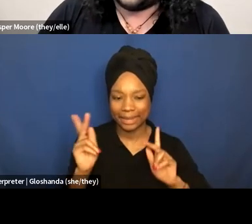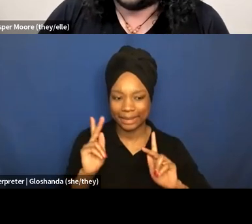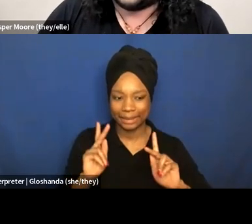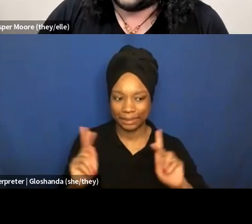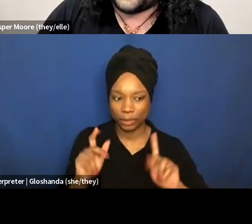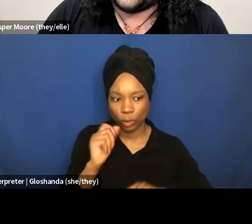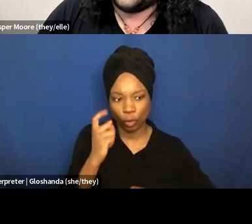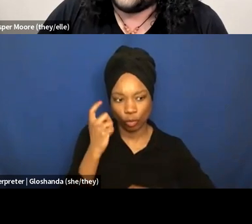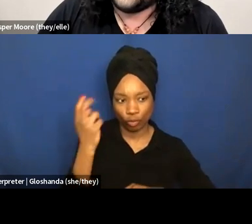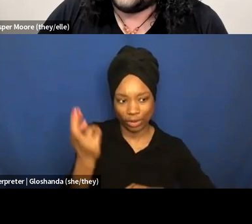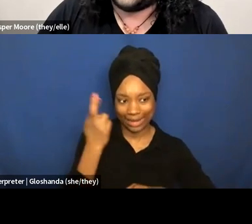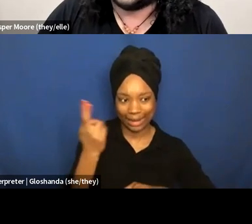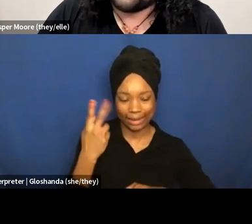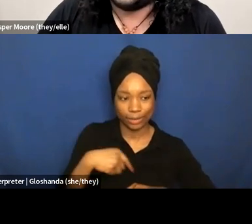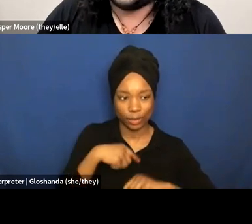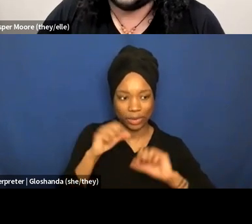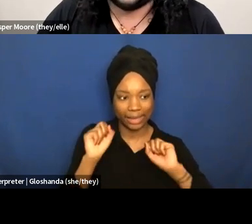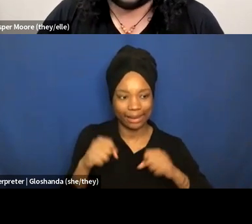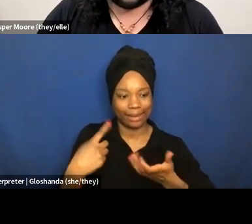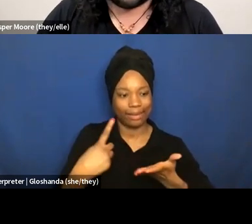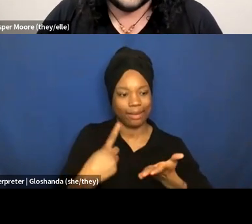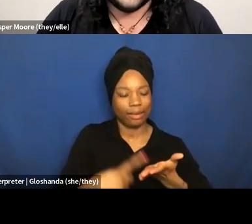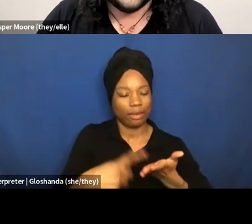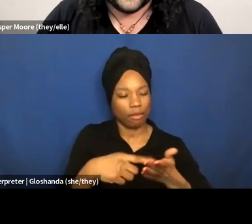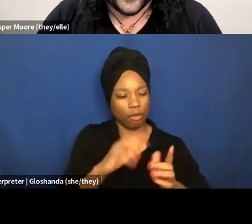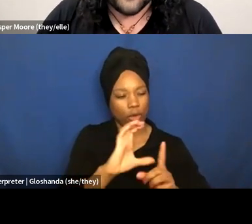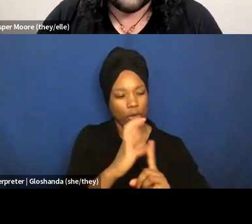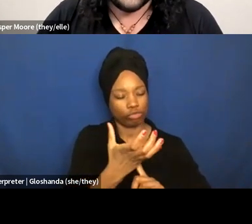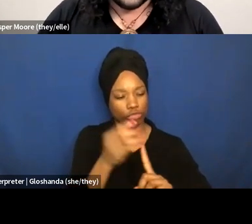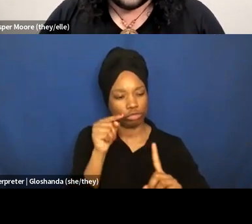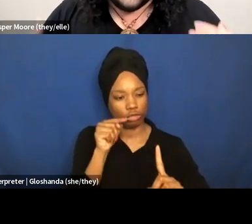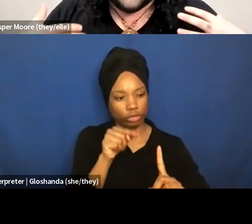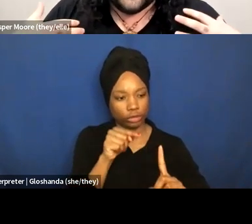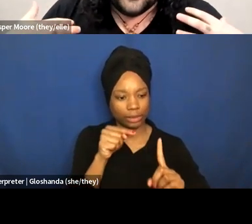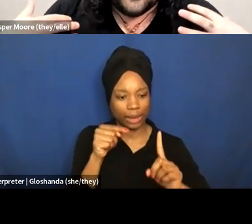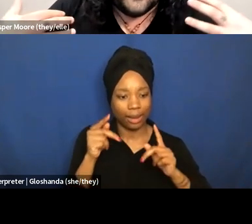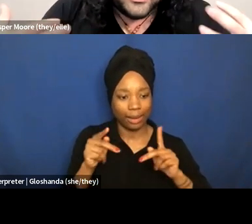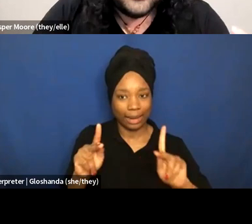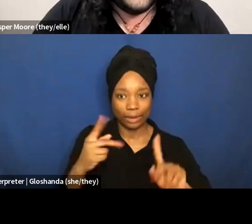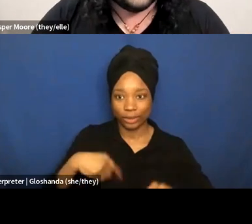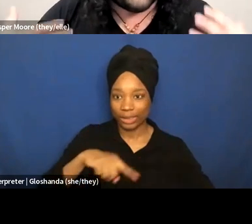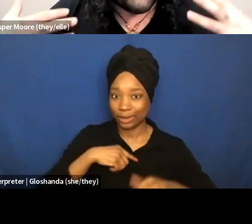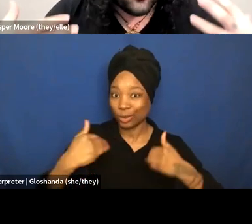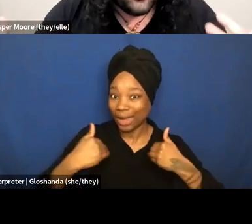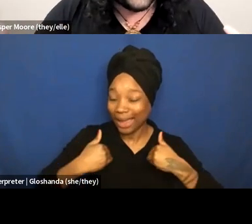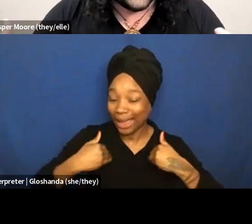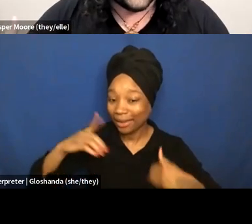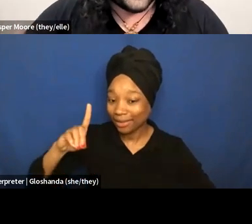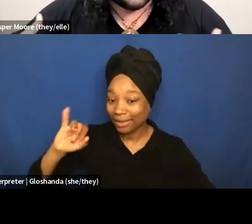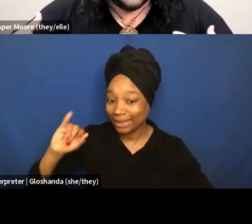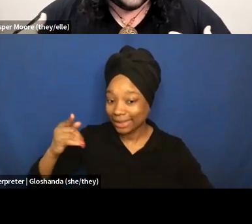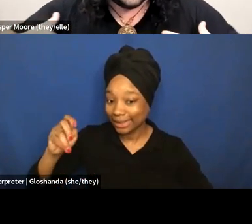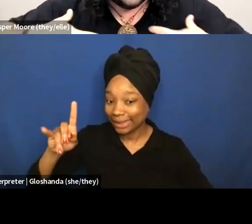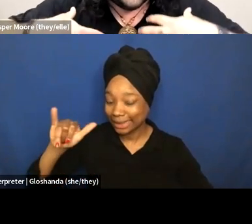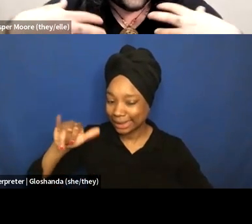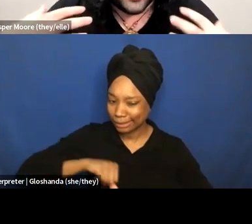a culture that allows us to presently have the dignity to approach a